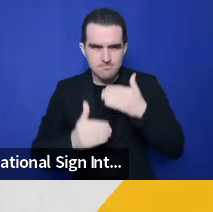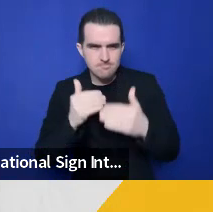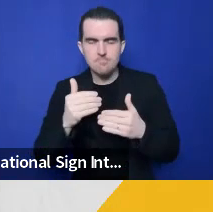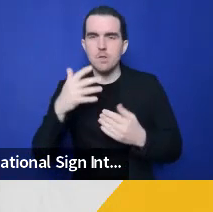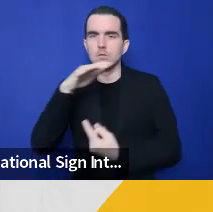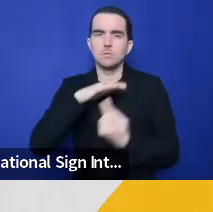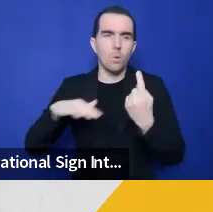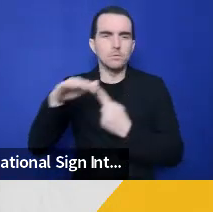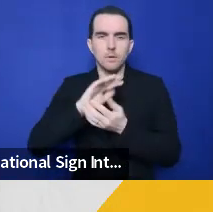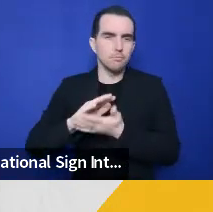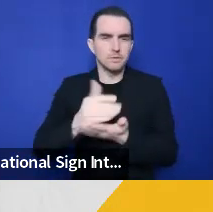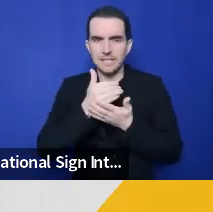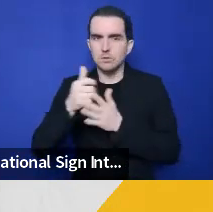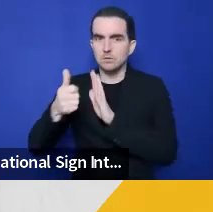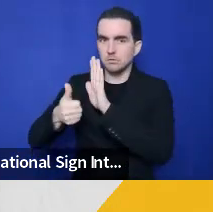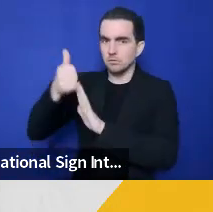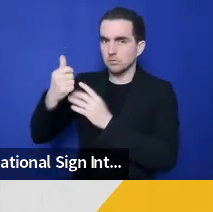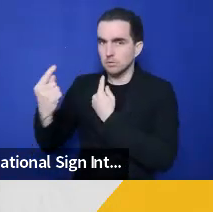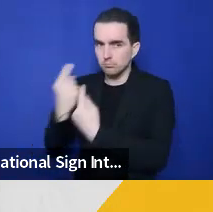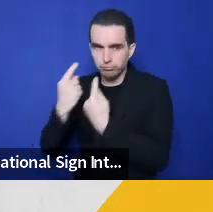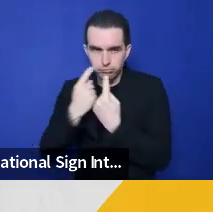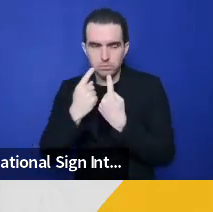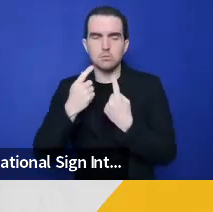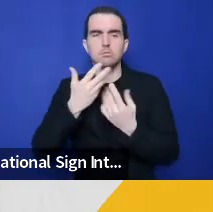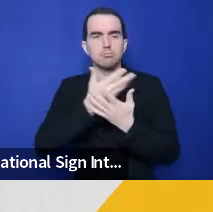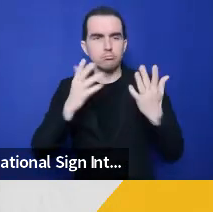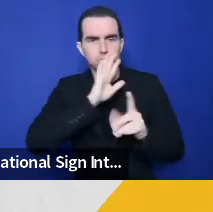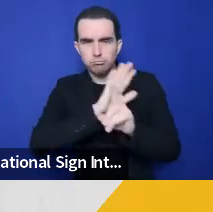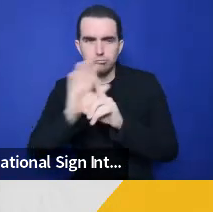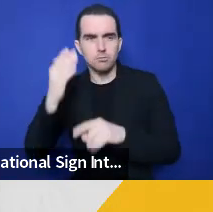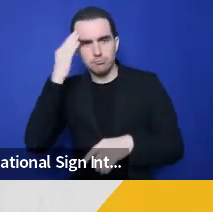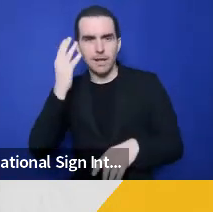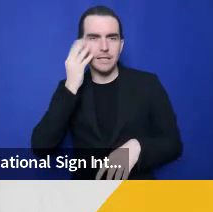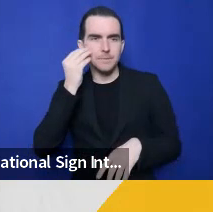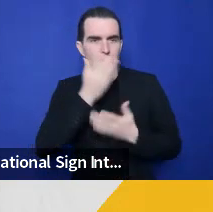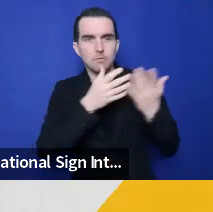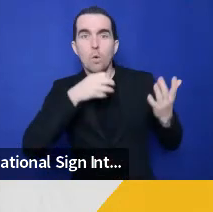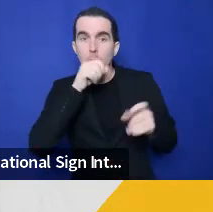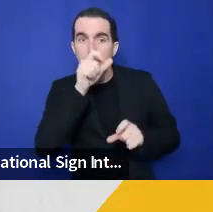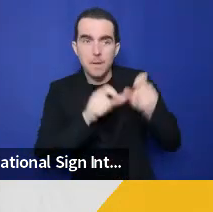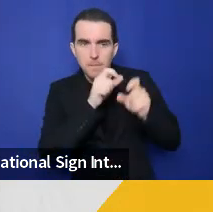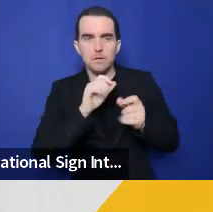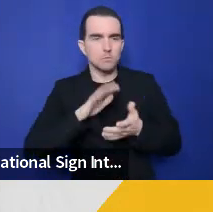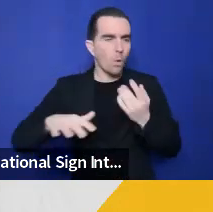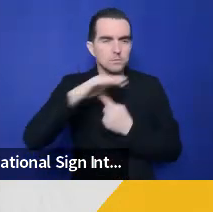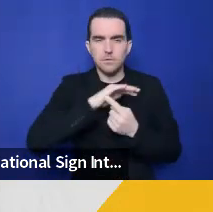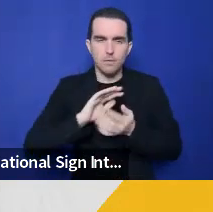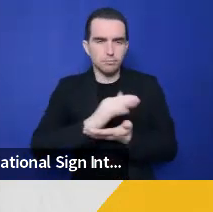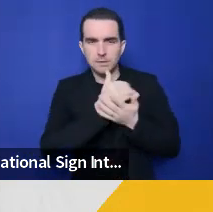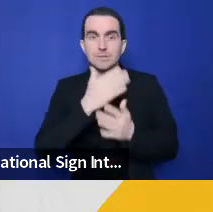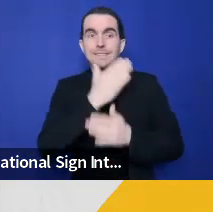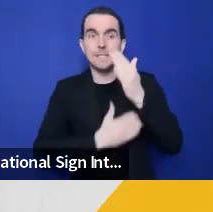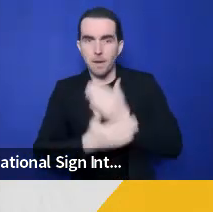Rose from the National Union of Women with Disability of Uganda to open this session with key asks from